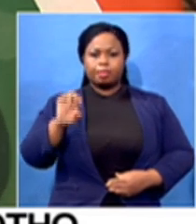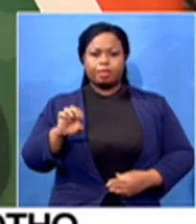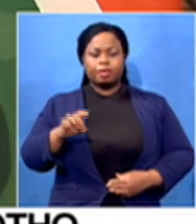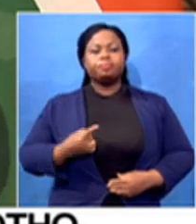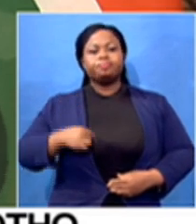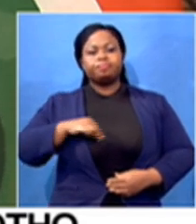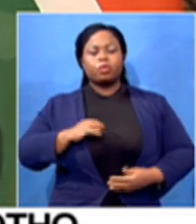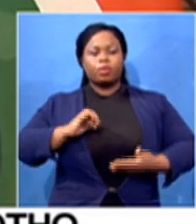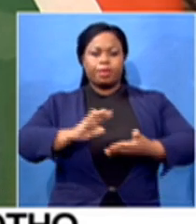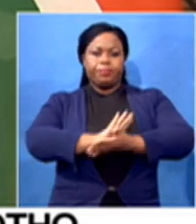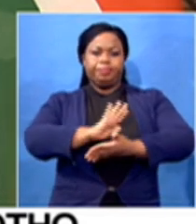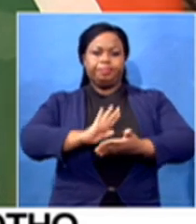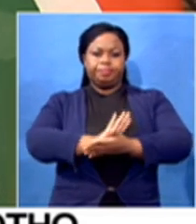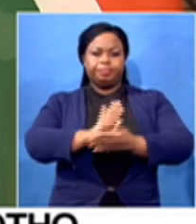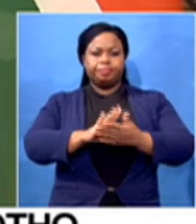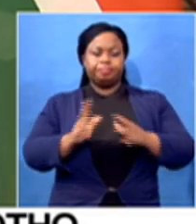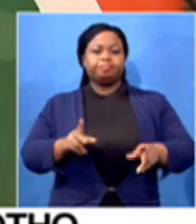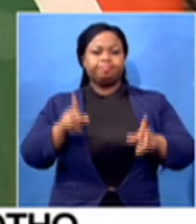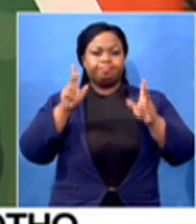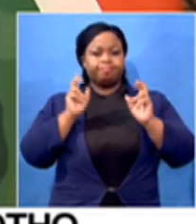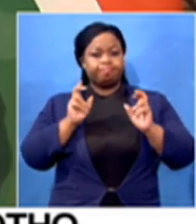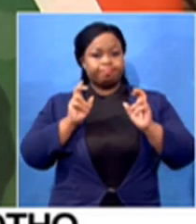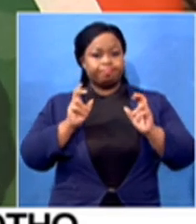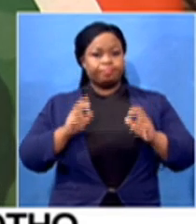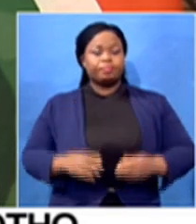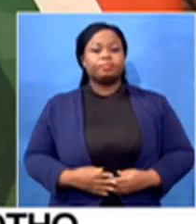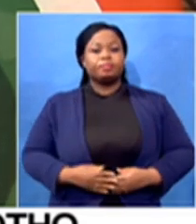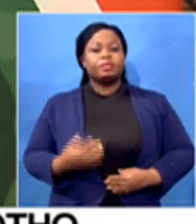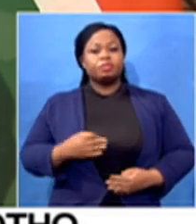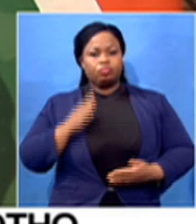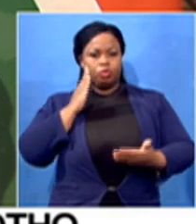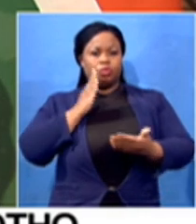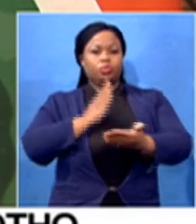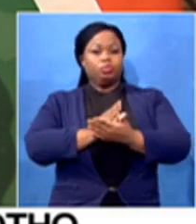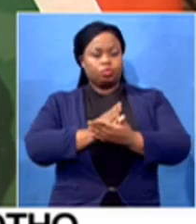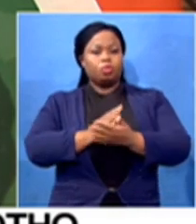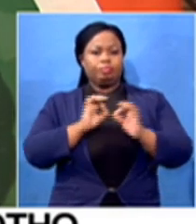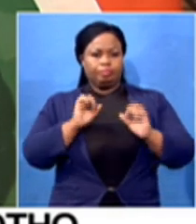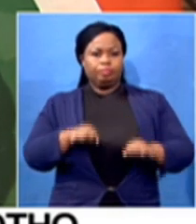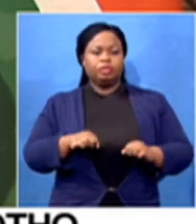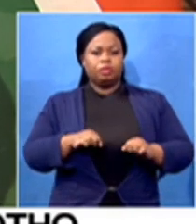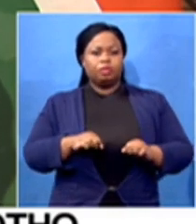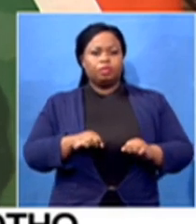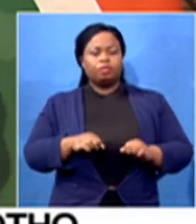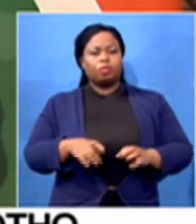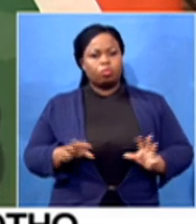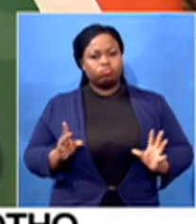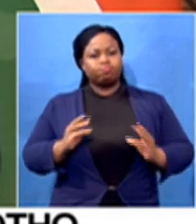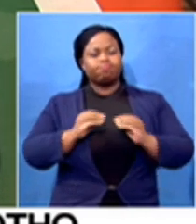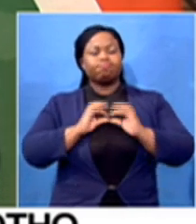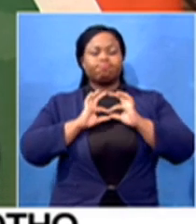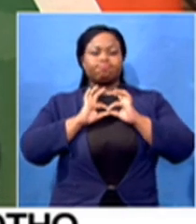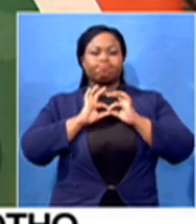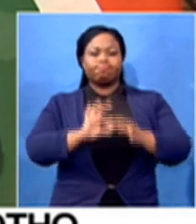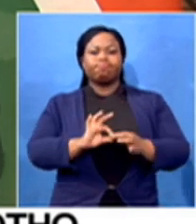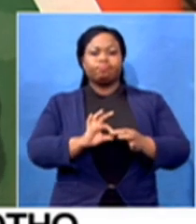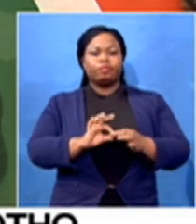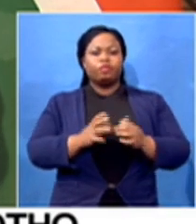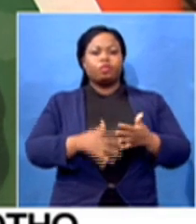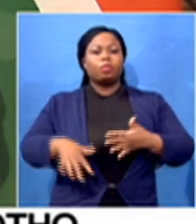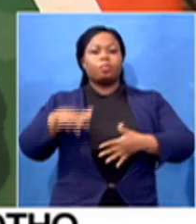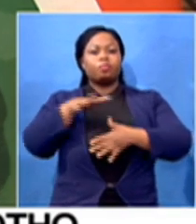hear the assurances of a total commitment from Prime Minister